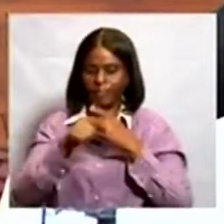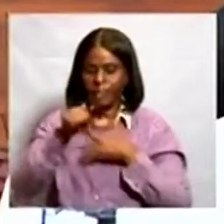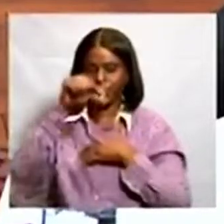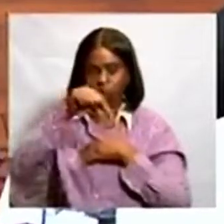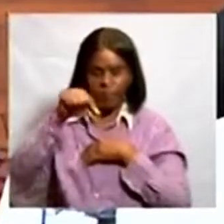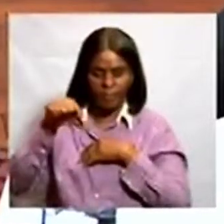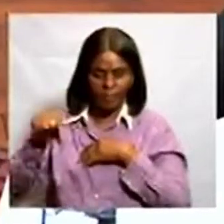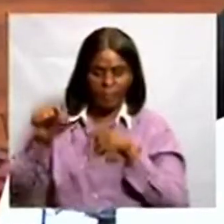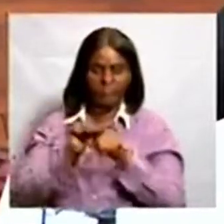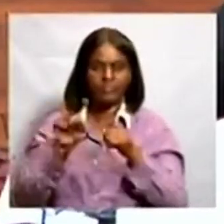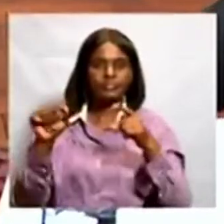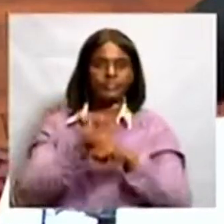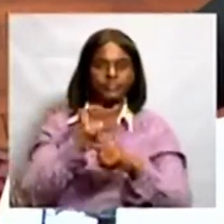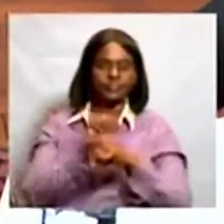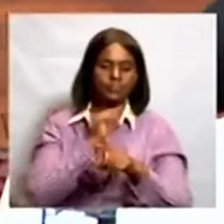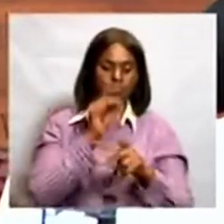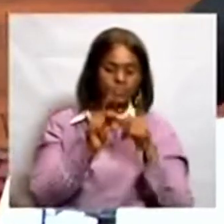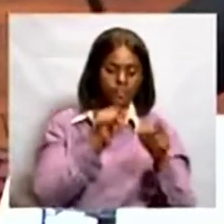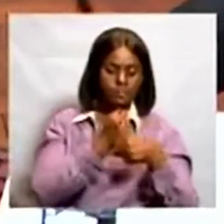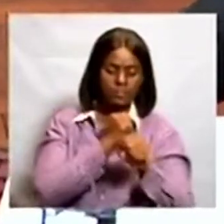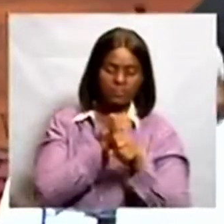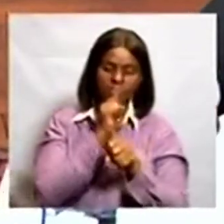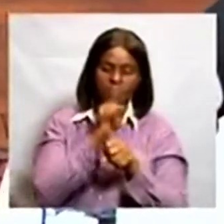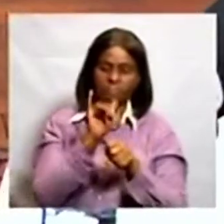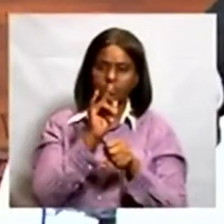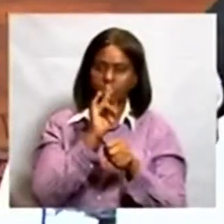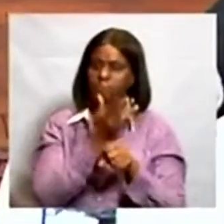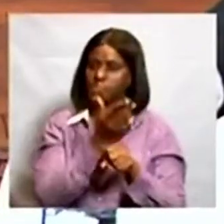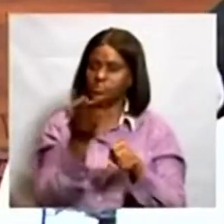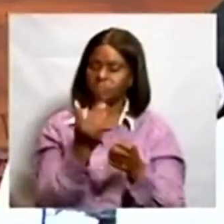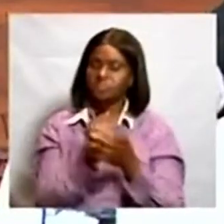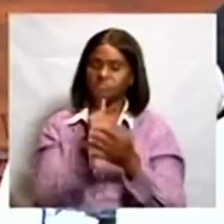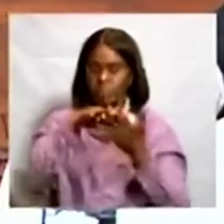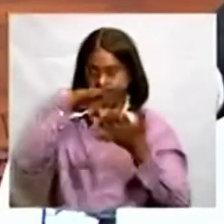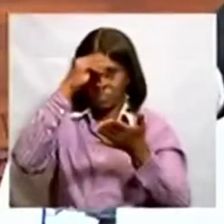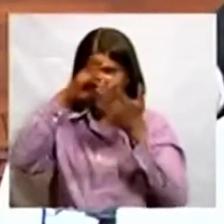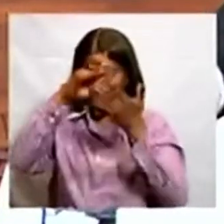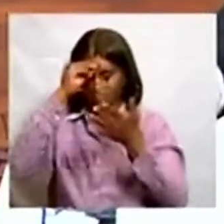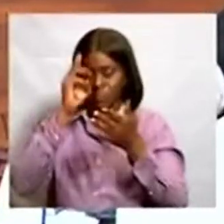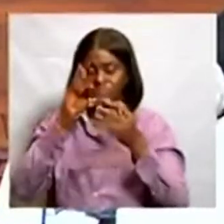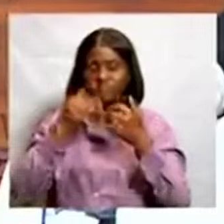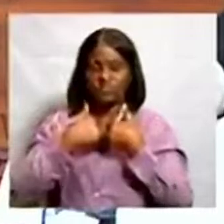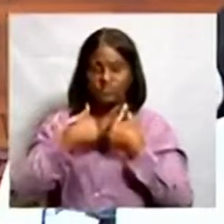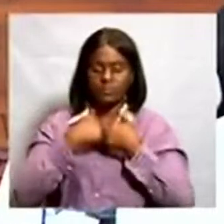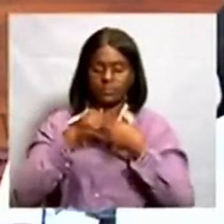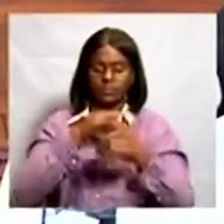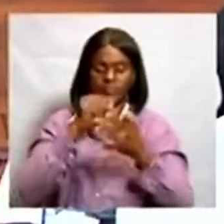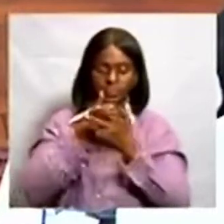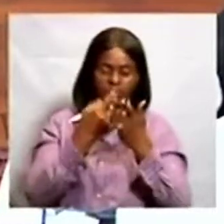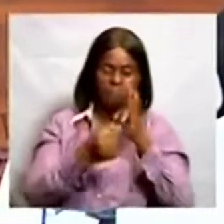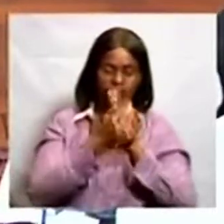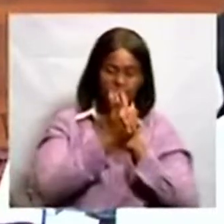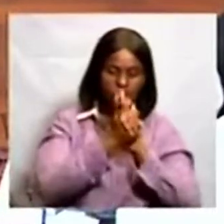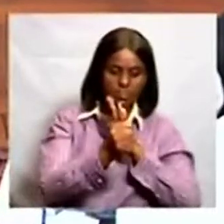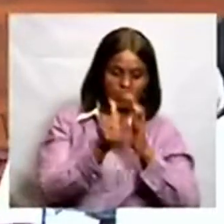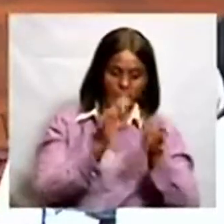surrounding the training process to ensure that a learner will have the appropriate skills at the end of the day. So when we see